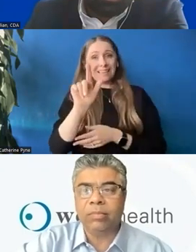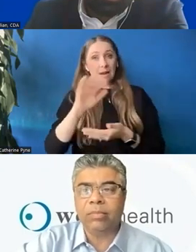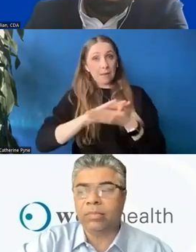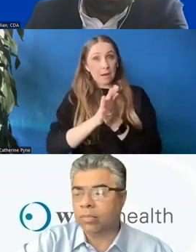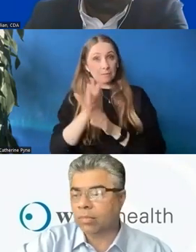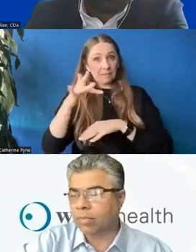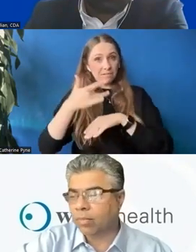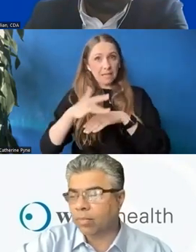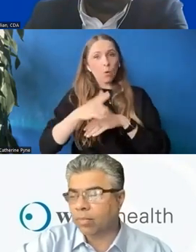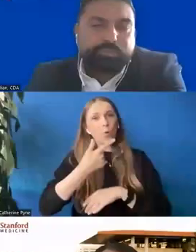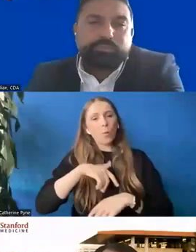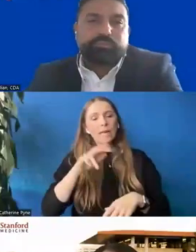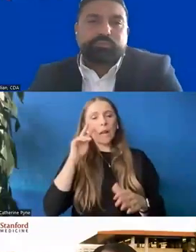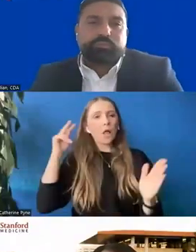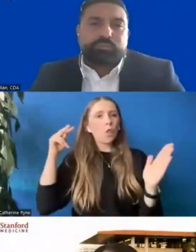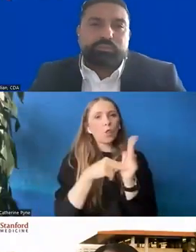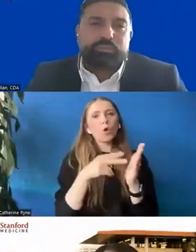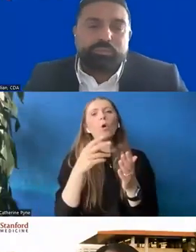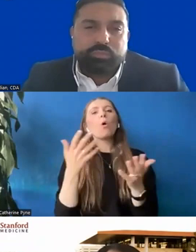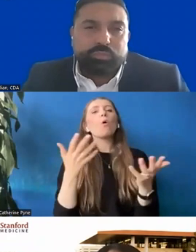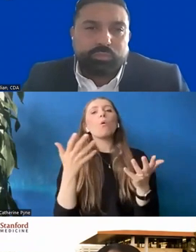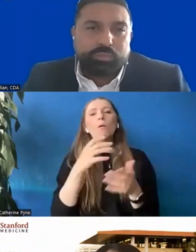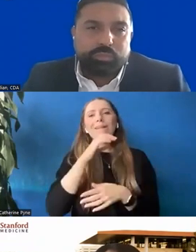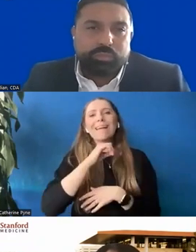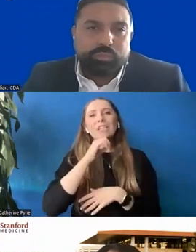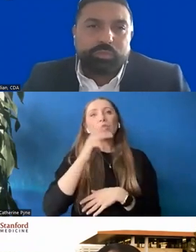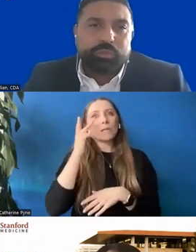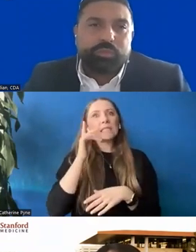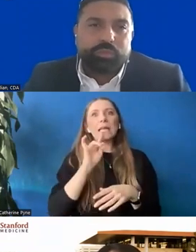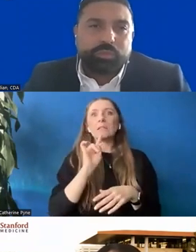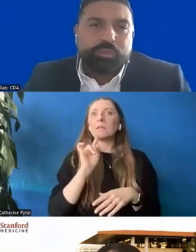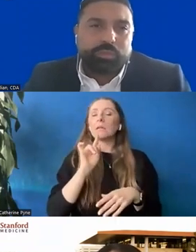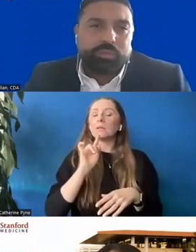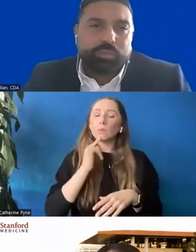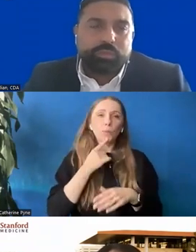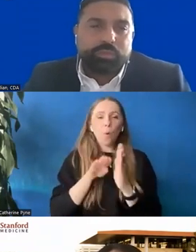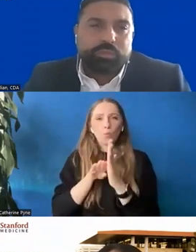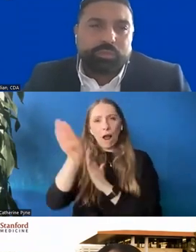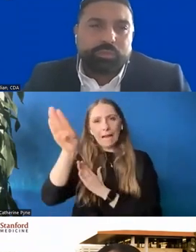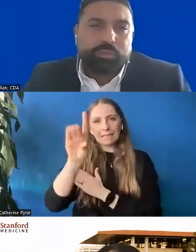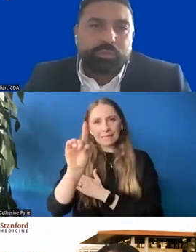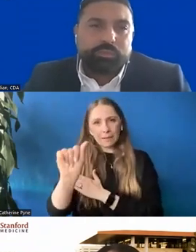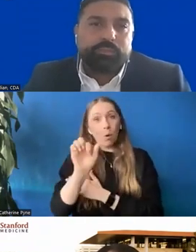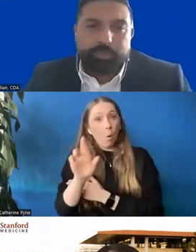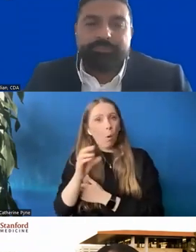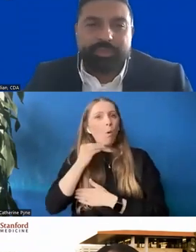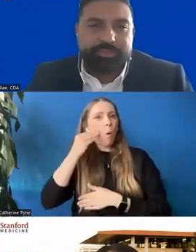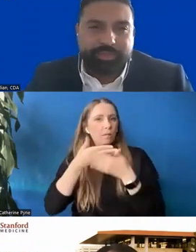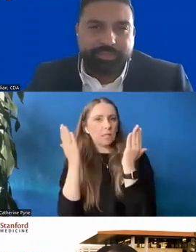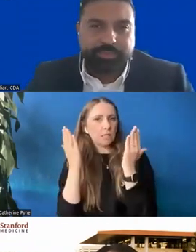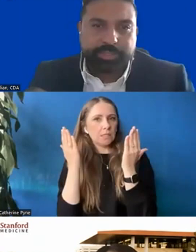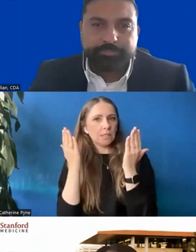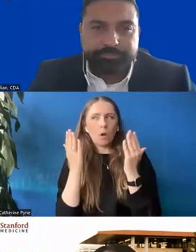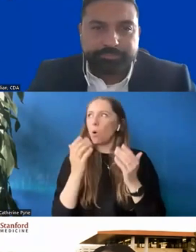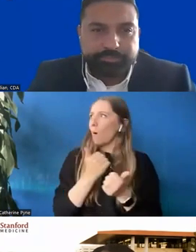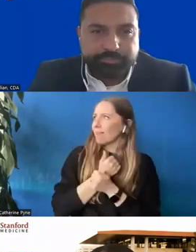can really look at what ages do we see a steep rise in either disability or homelessness. Okay, I like